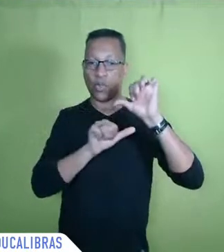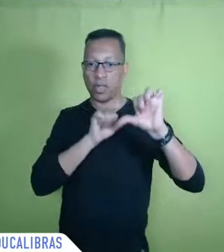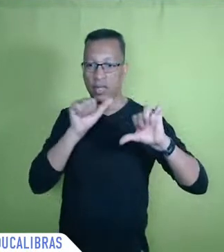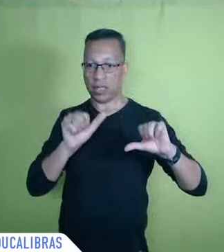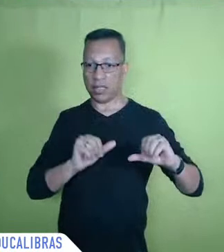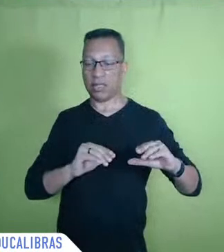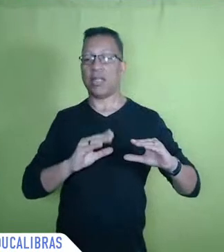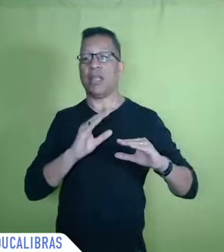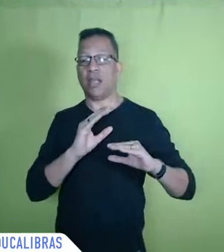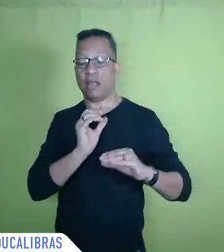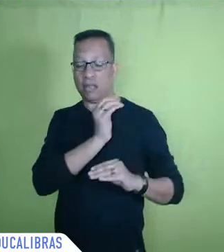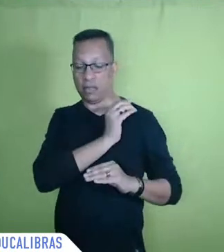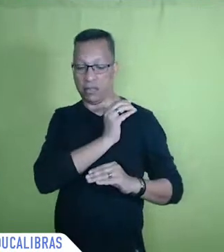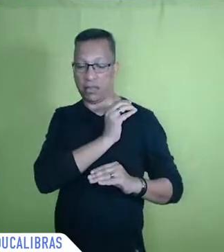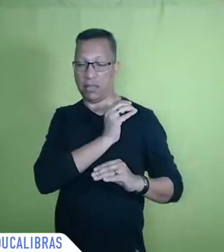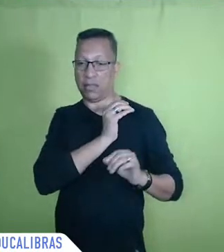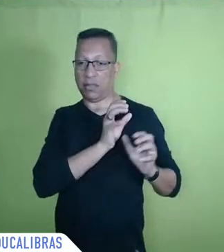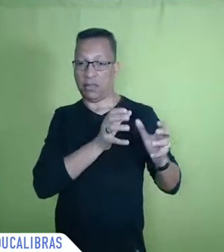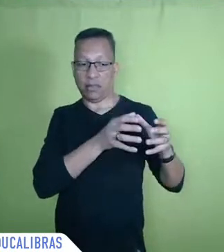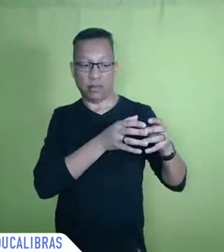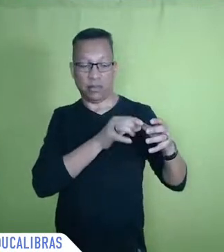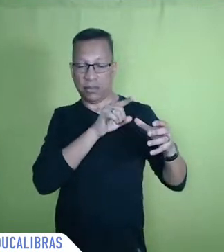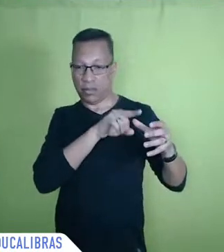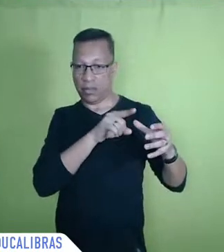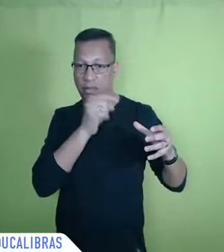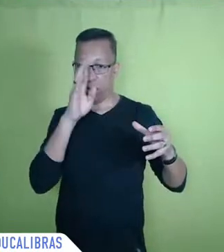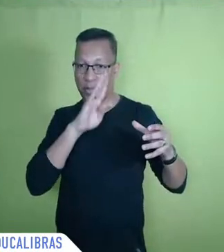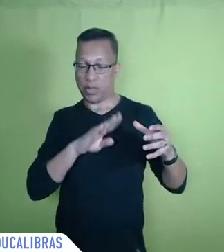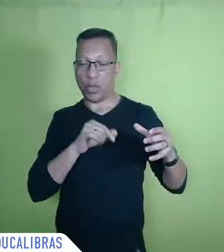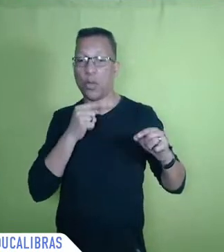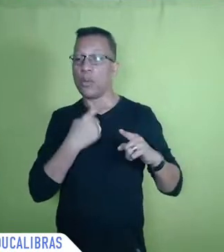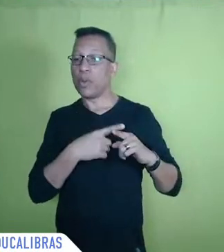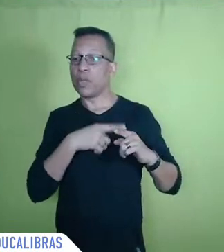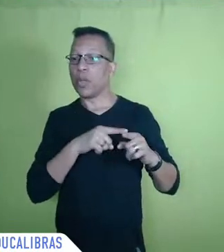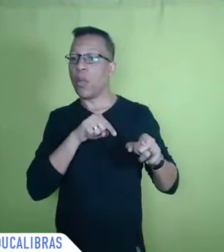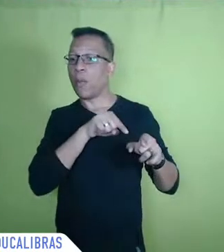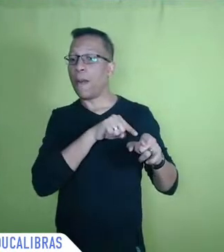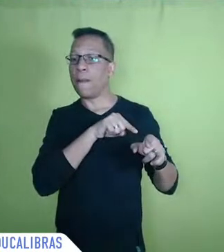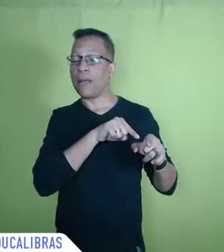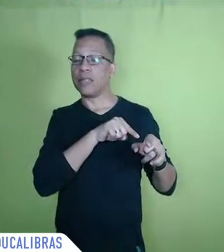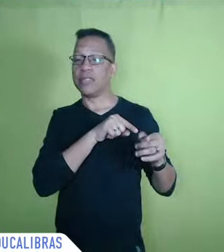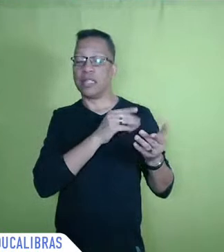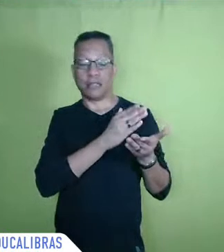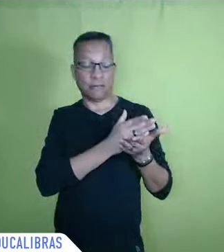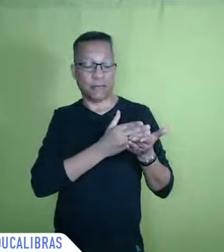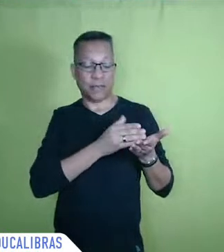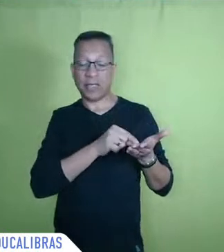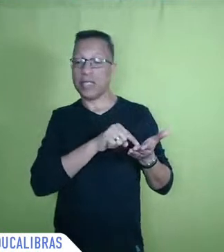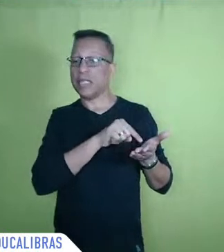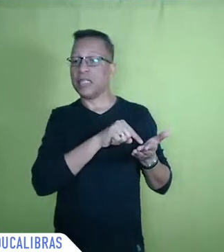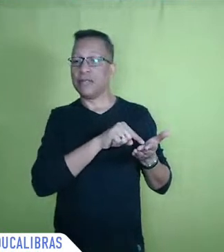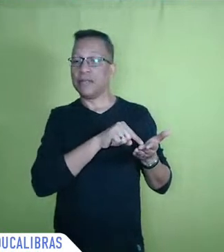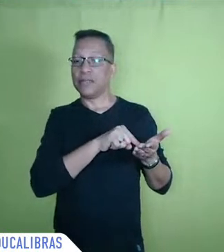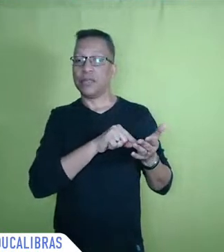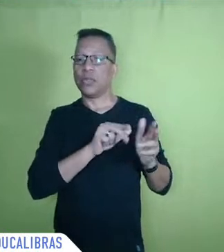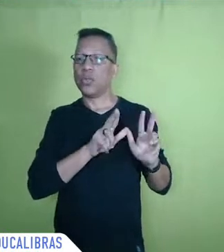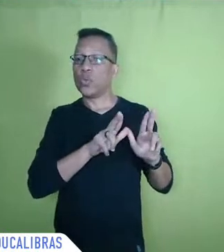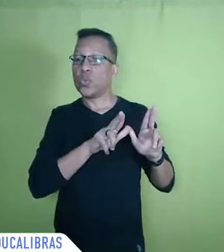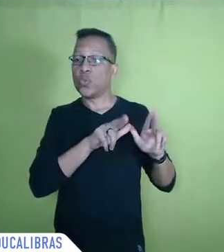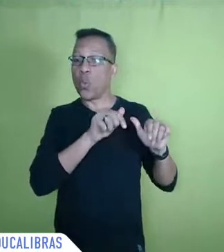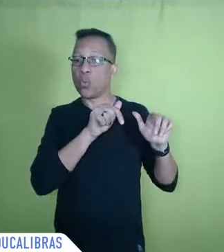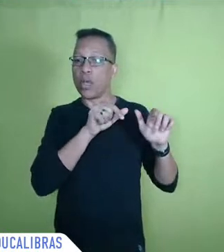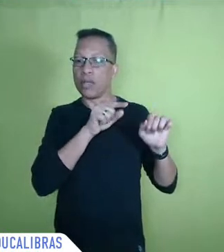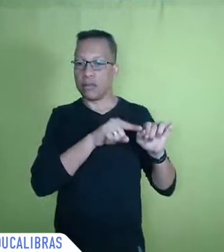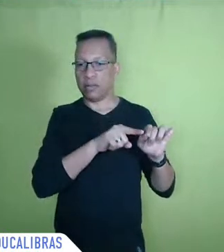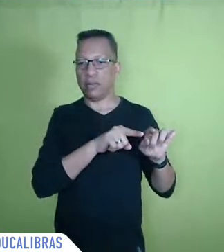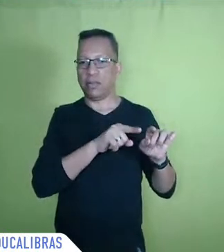everything on the conversion of the Brazilian elite, because a very expressive part of this, deep